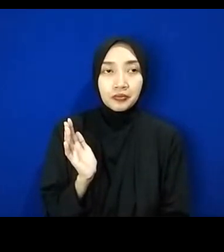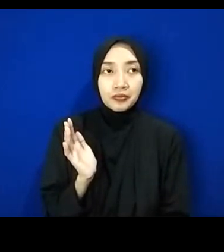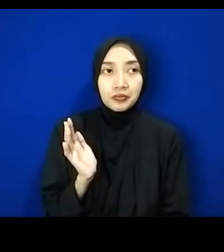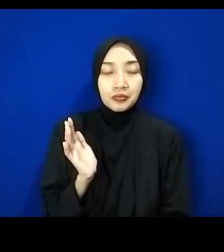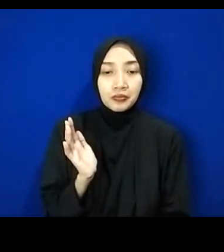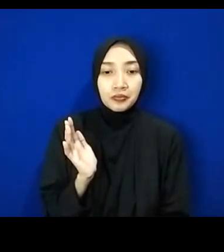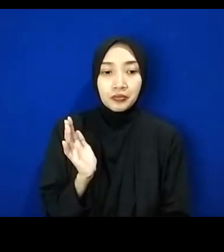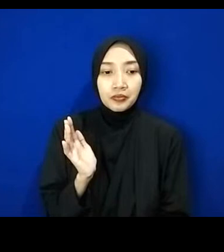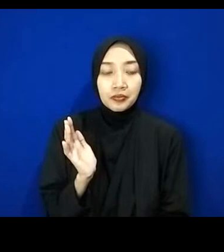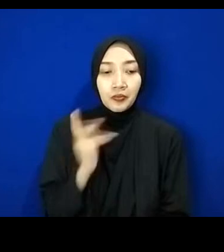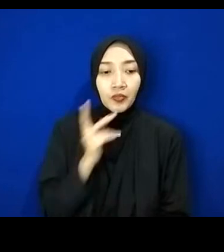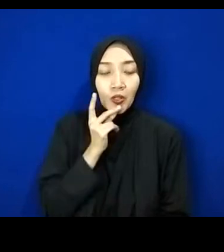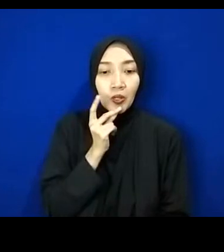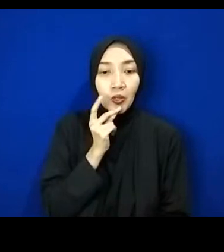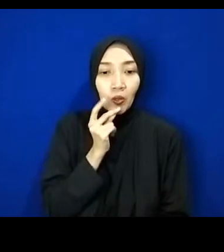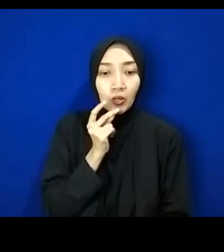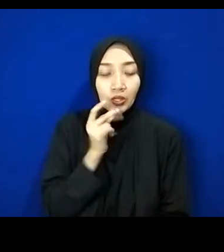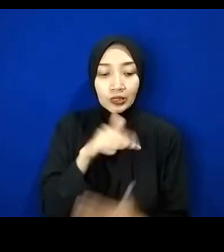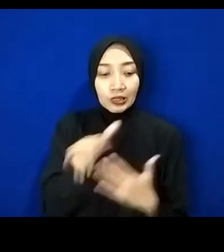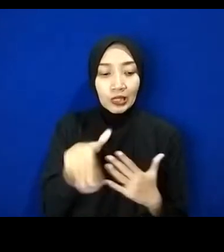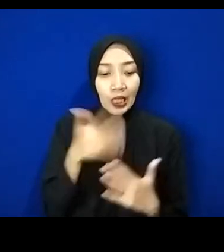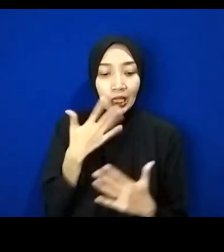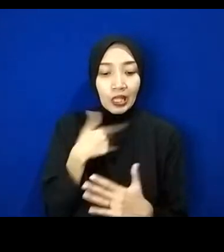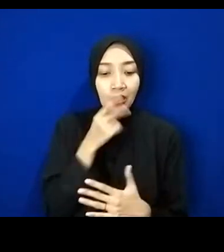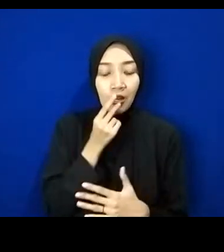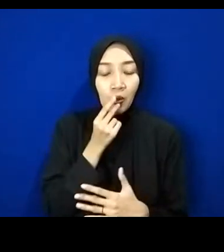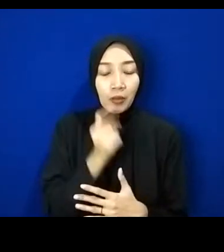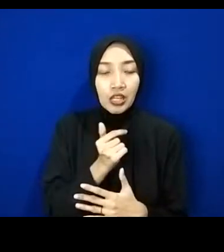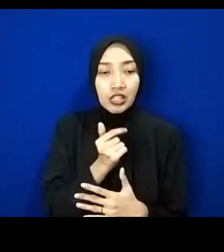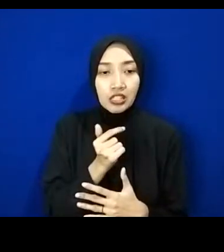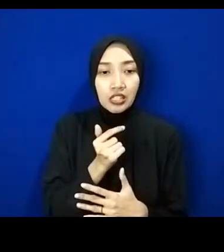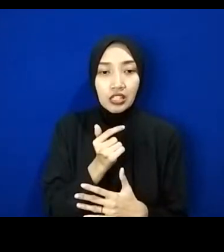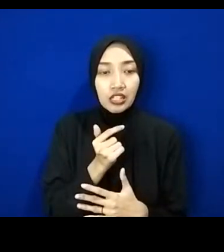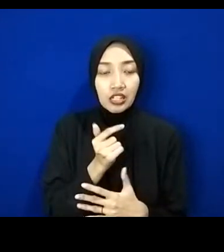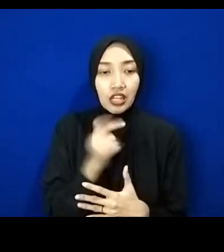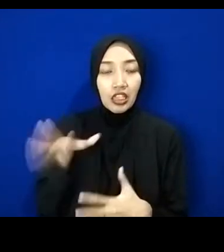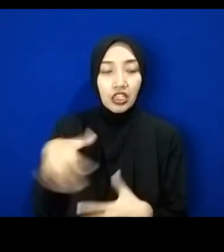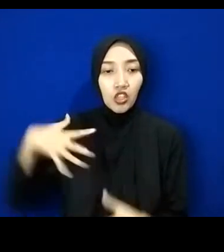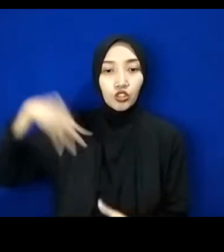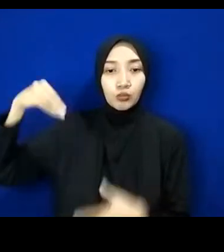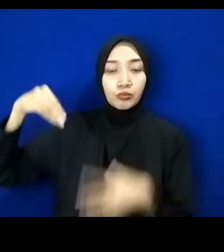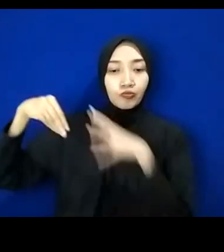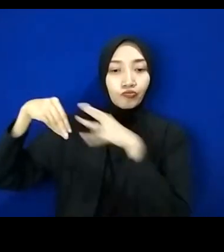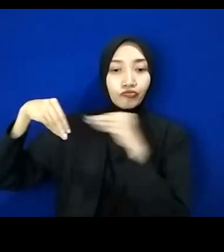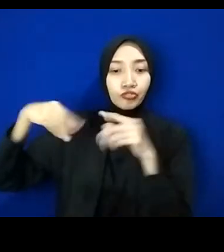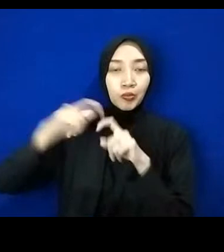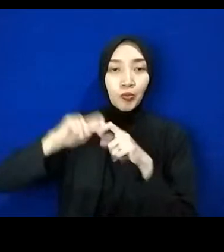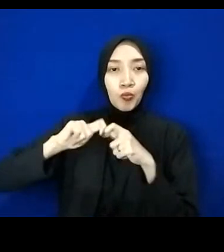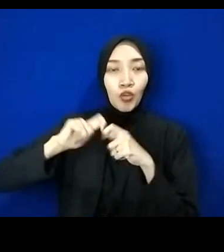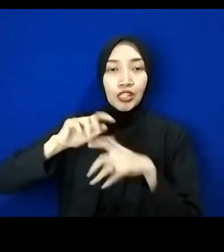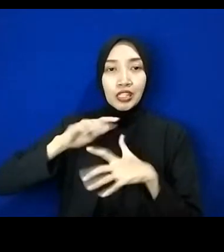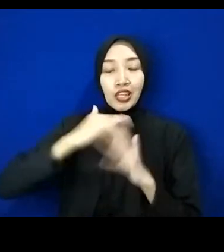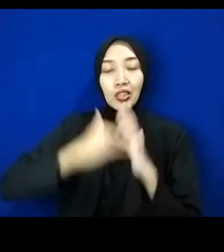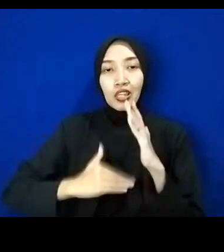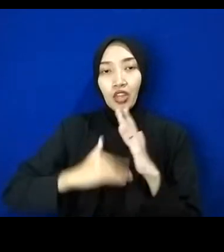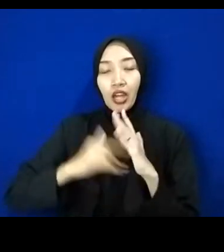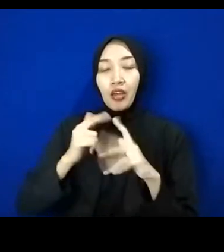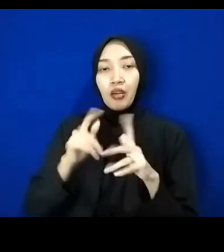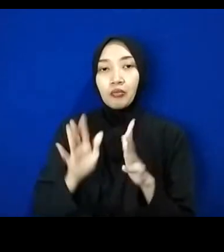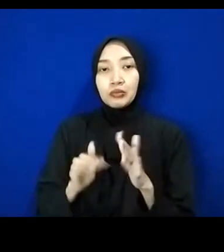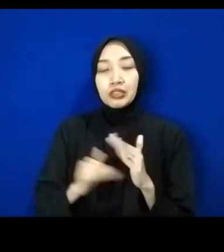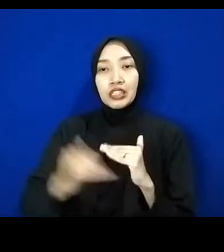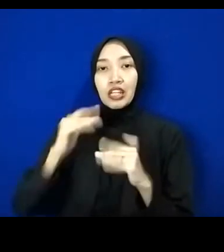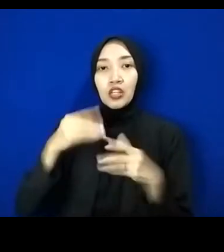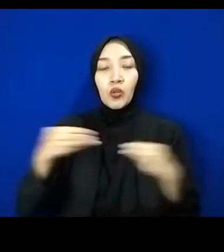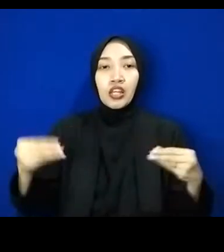as the source of policymaker references in order to improve the right of fair trial in Indonesia in our